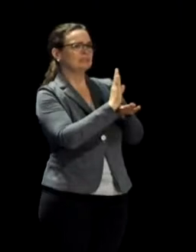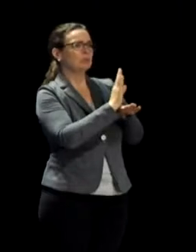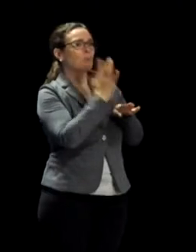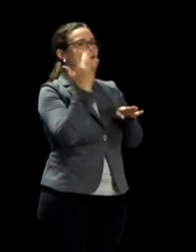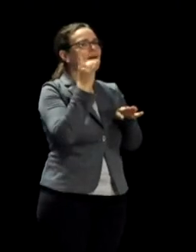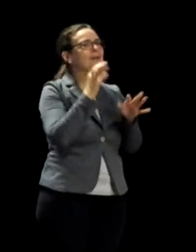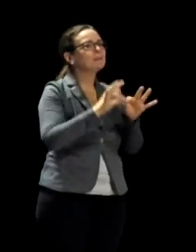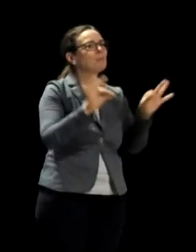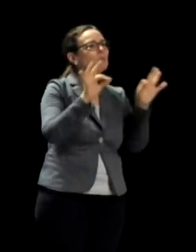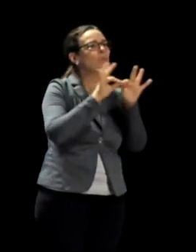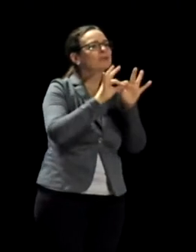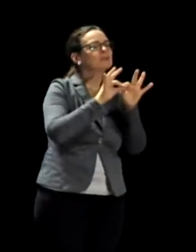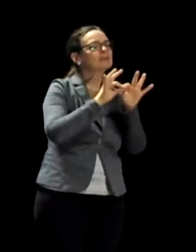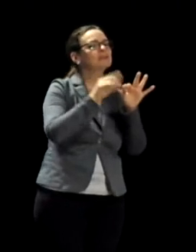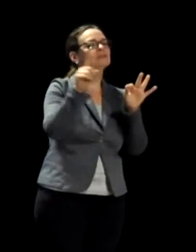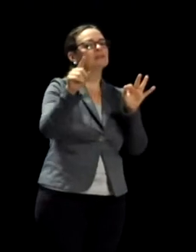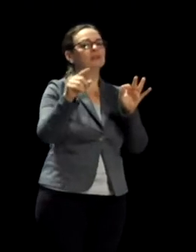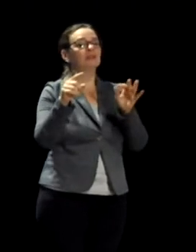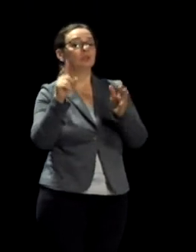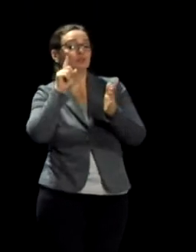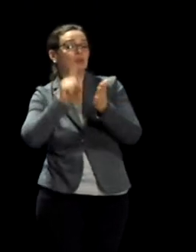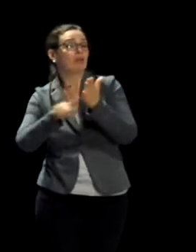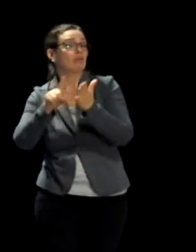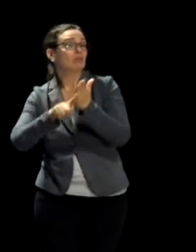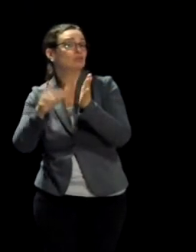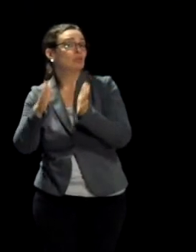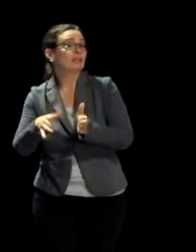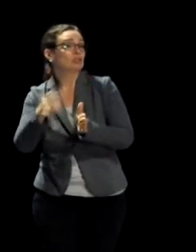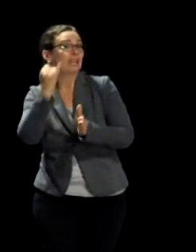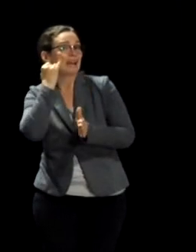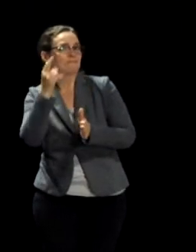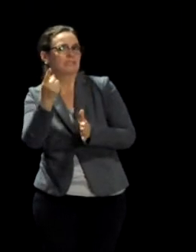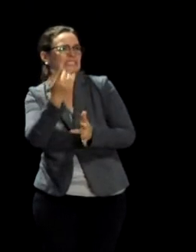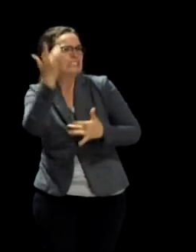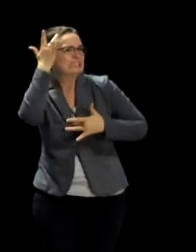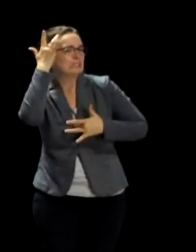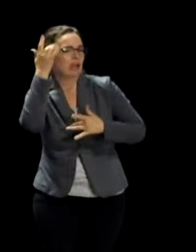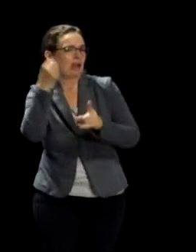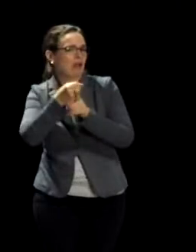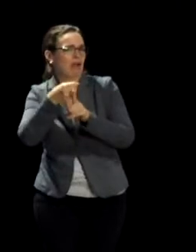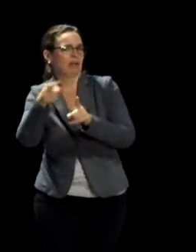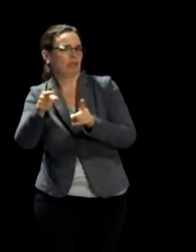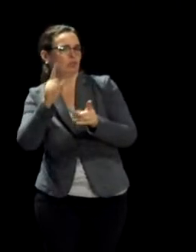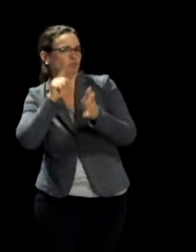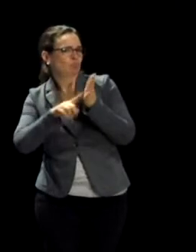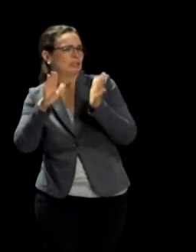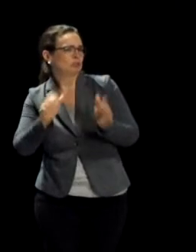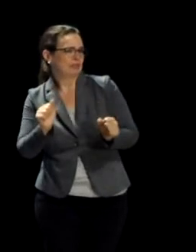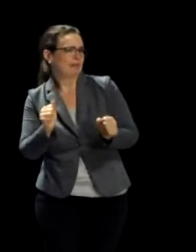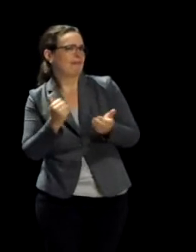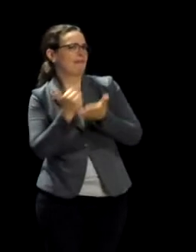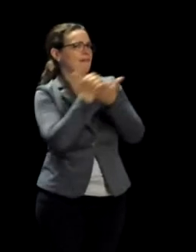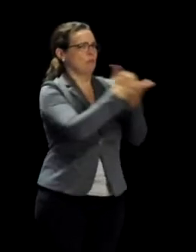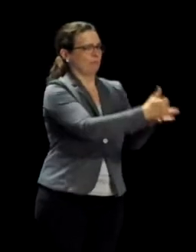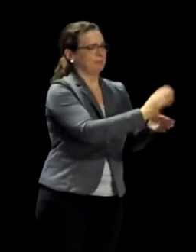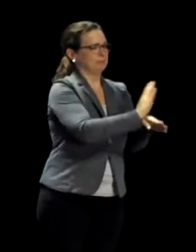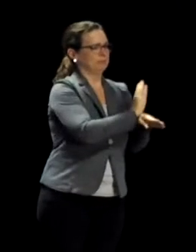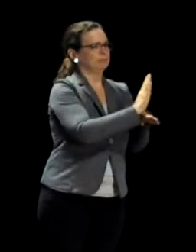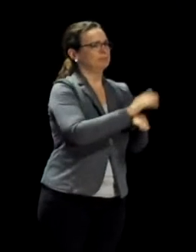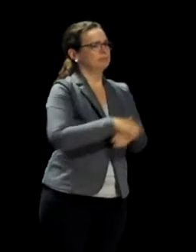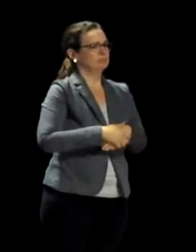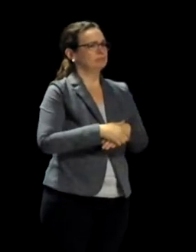better, because there have been cases in gyms in other states. There's no question about that. So knowing